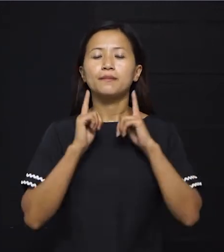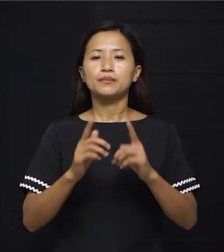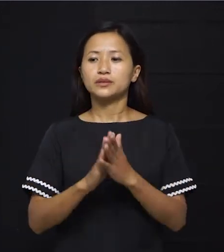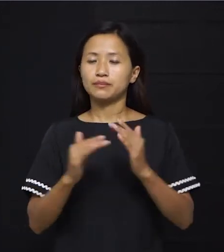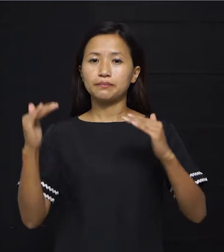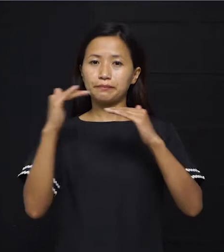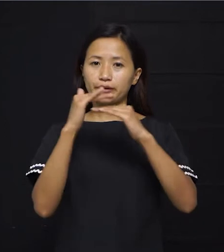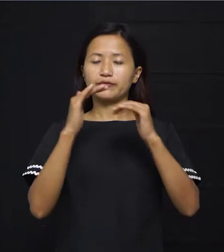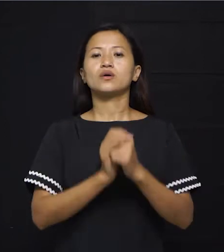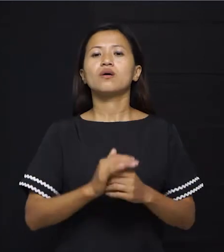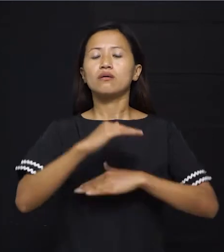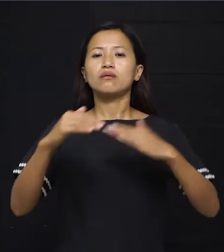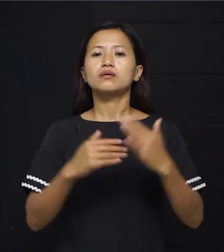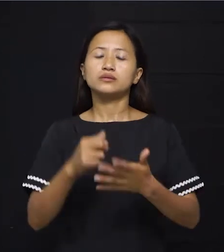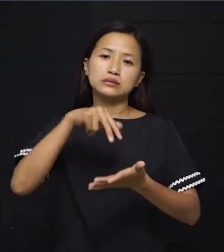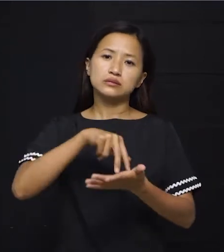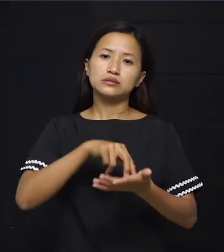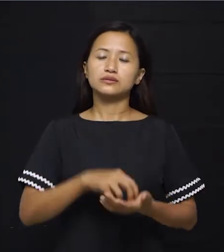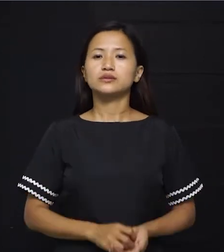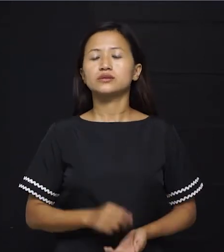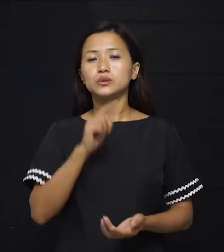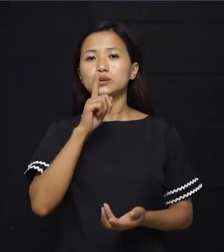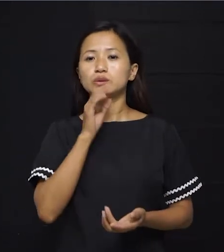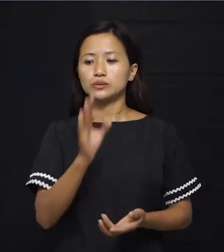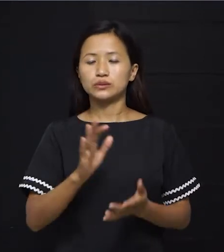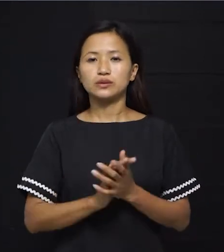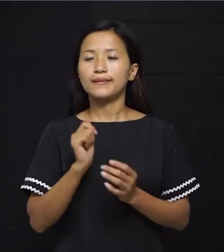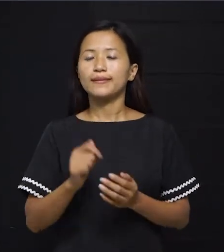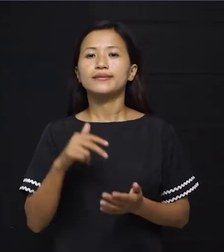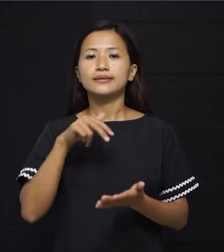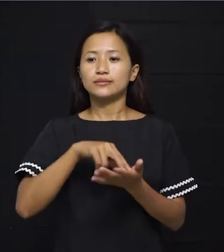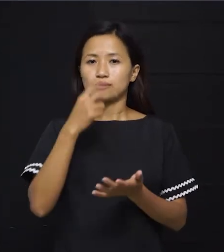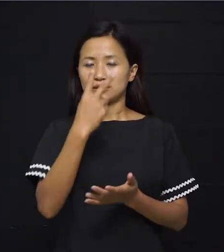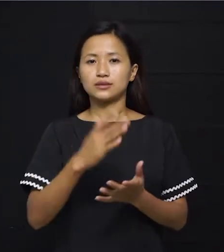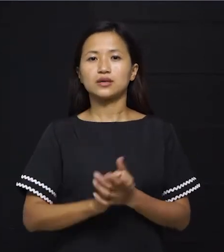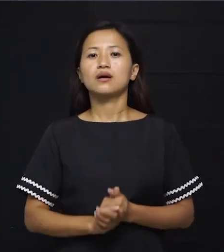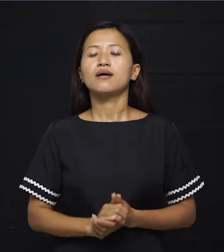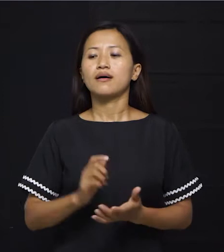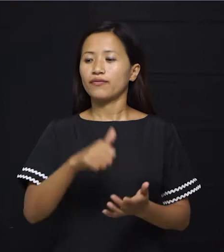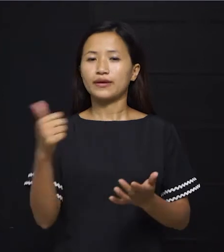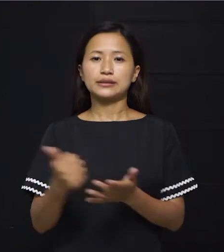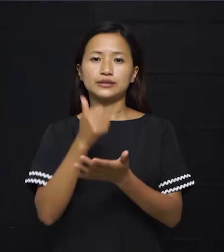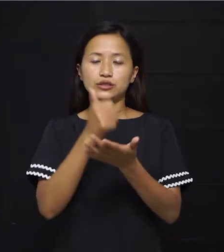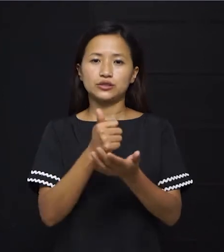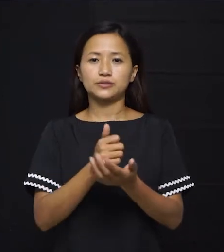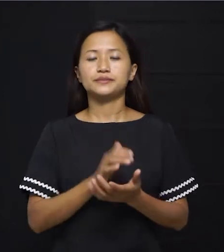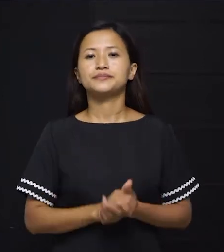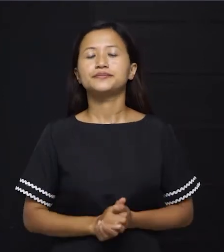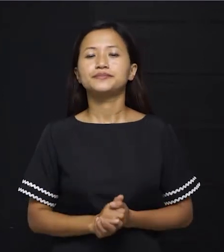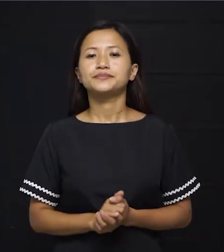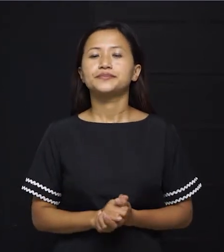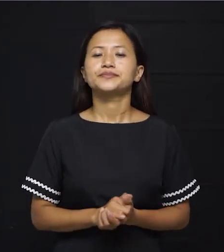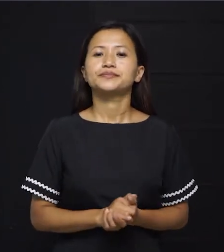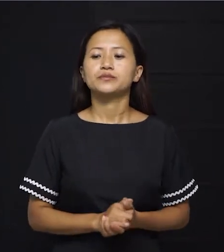above all, we know that we have to stand for the truth, and today we are going to see another judgment, okay? As I'm